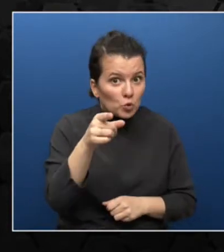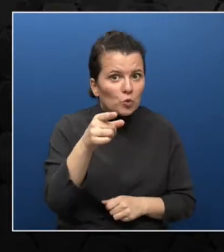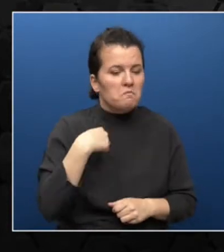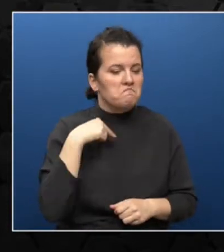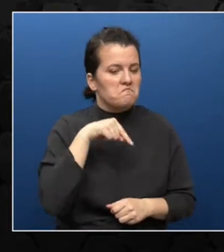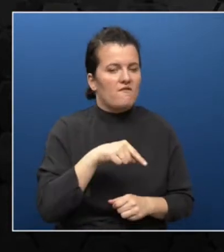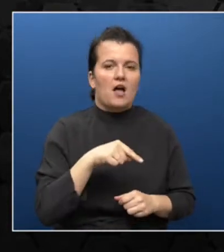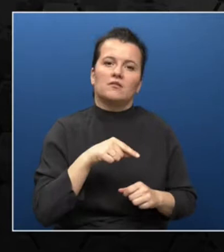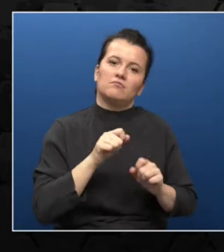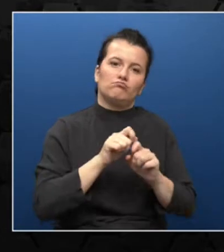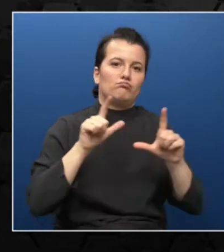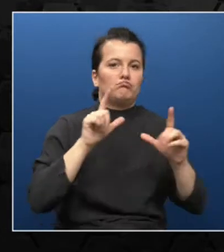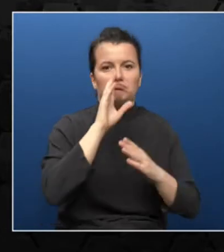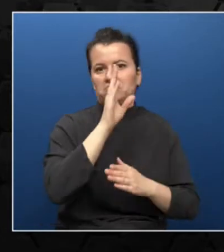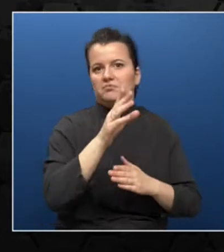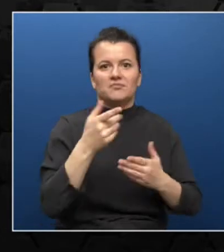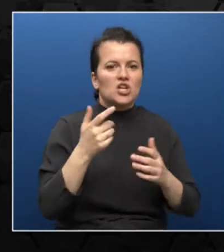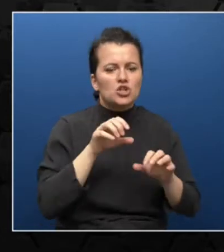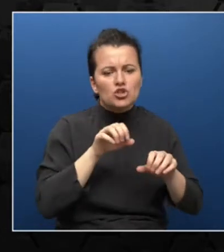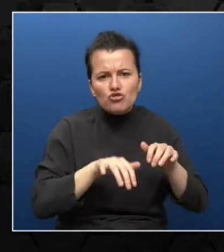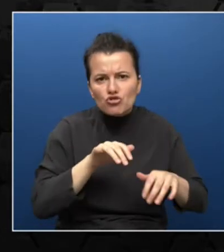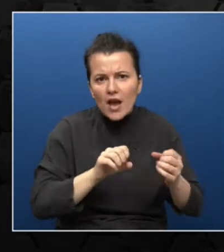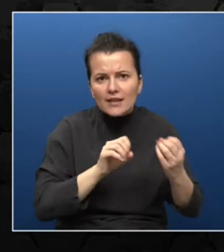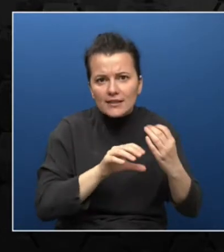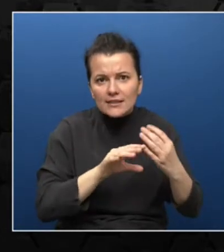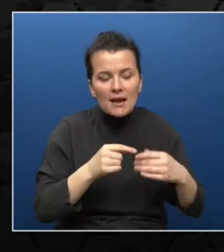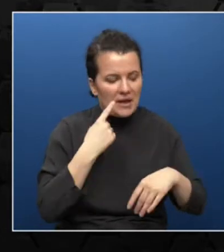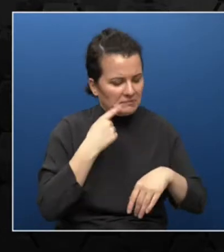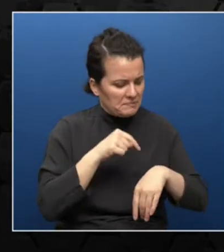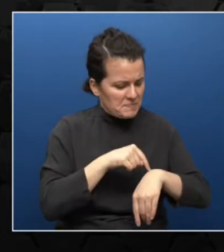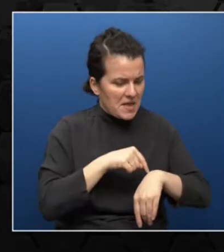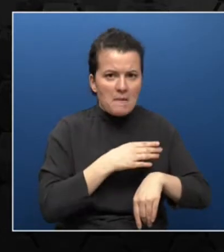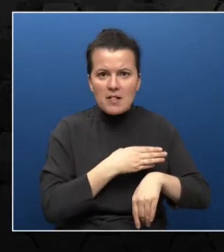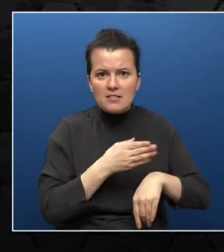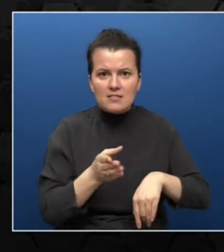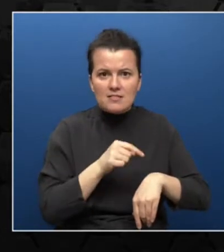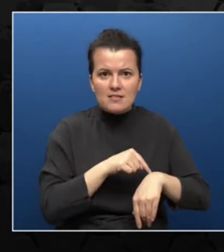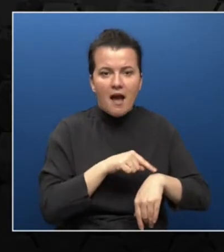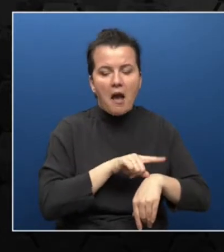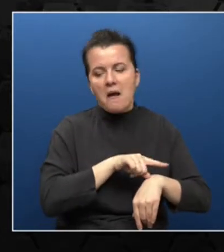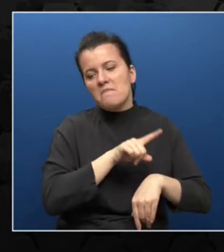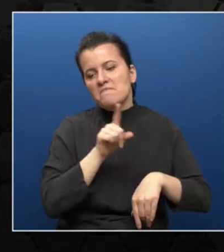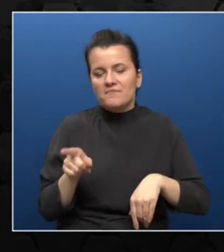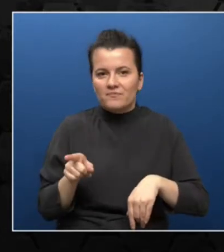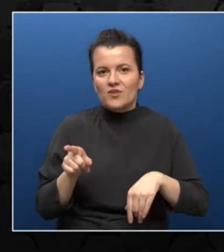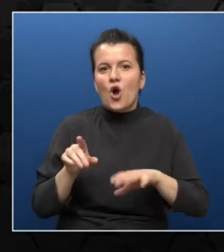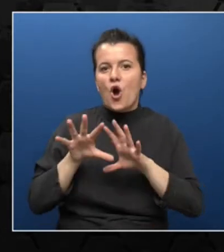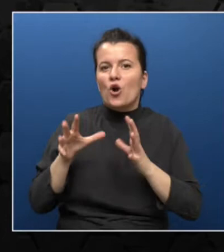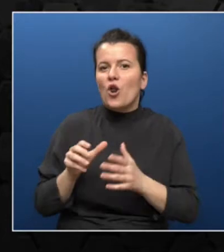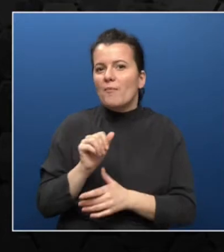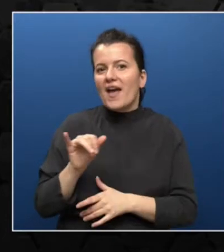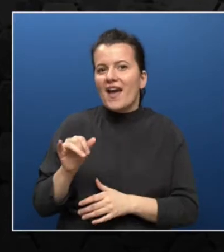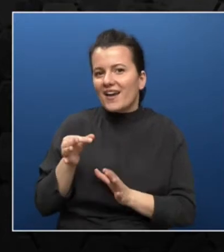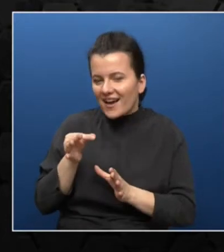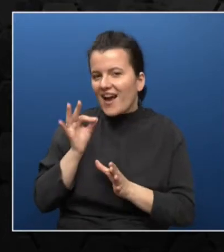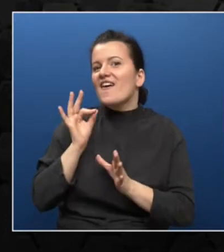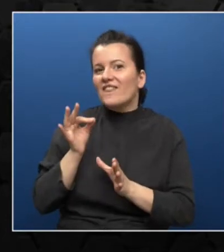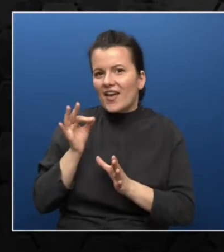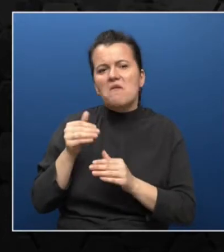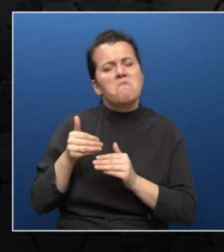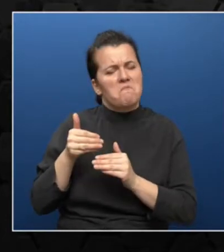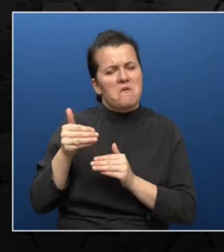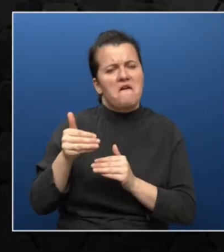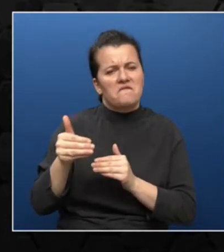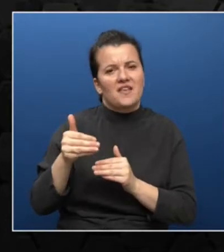in the chat, but if you don't have enough time for this, you can go to the Global AI Cafe afterwards,